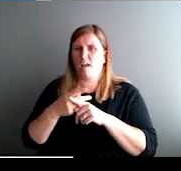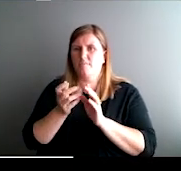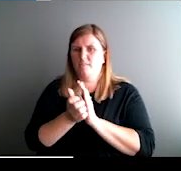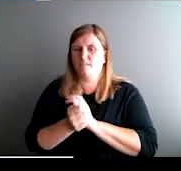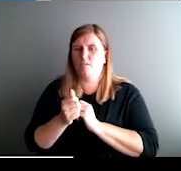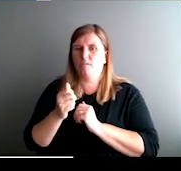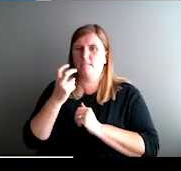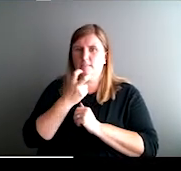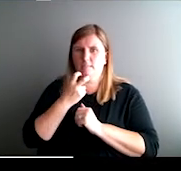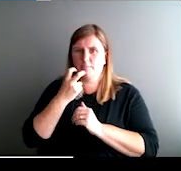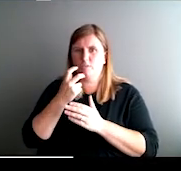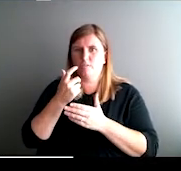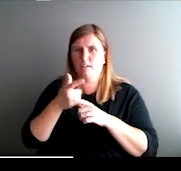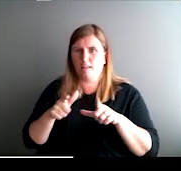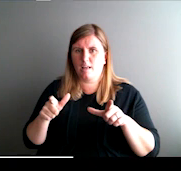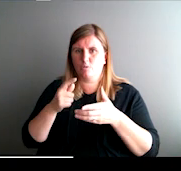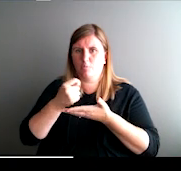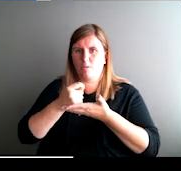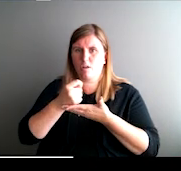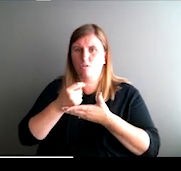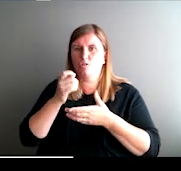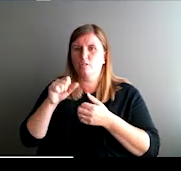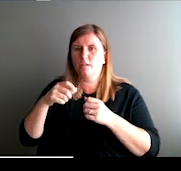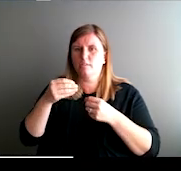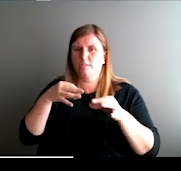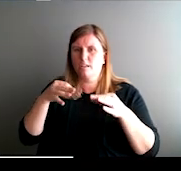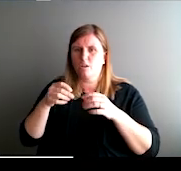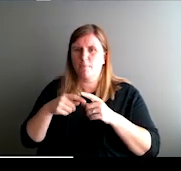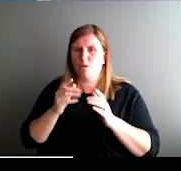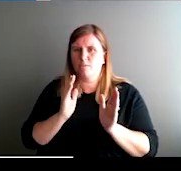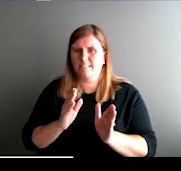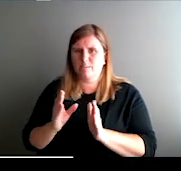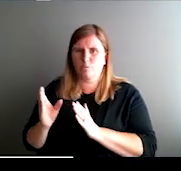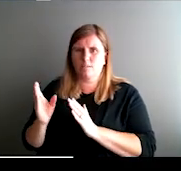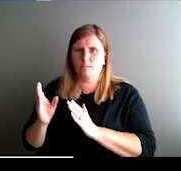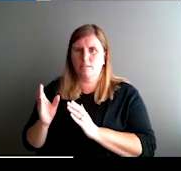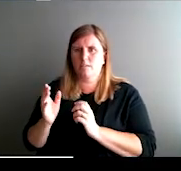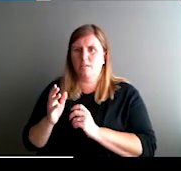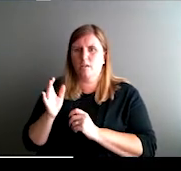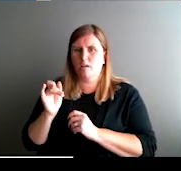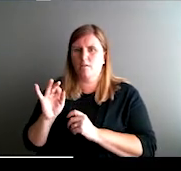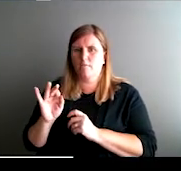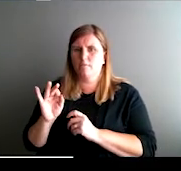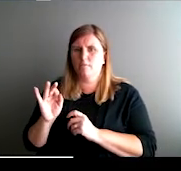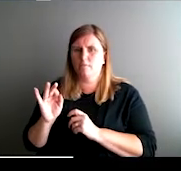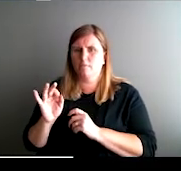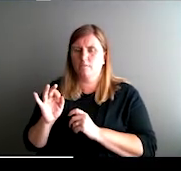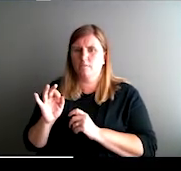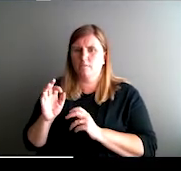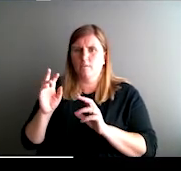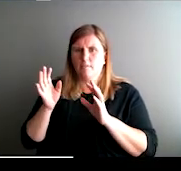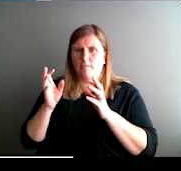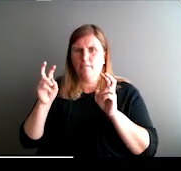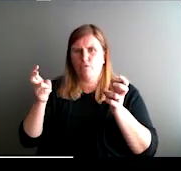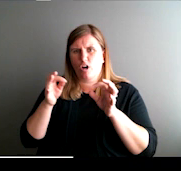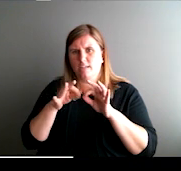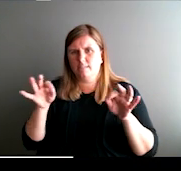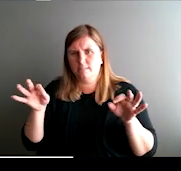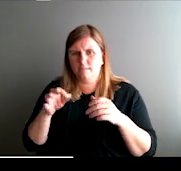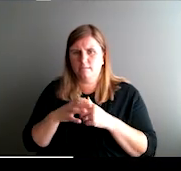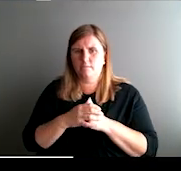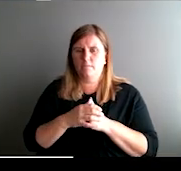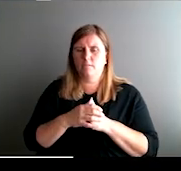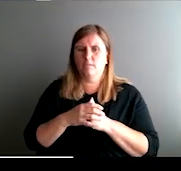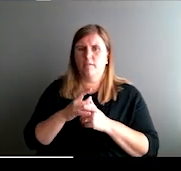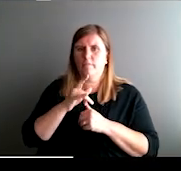language pathologists can tell you about sequencing of phrases, sequencing